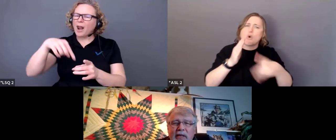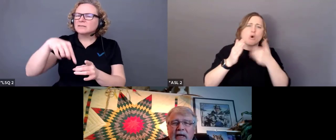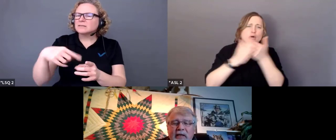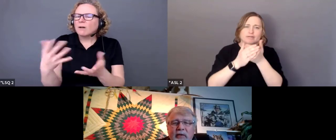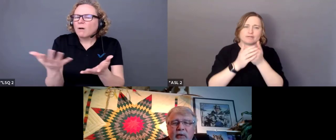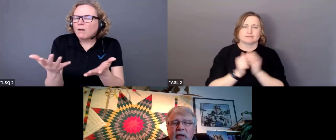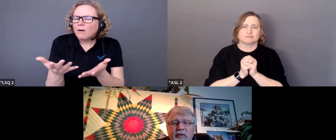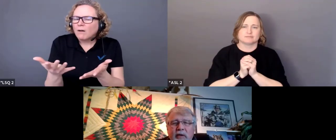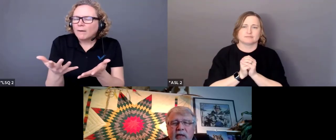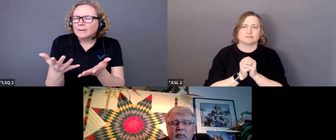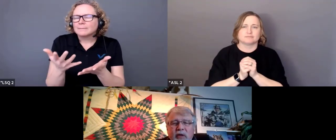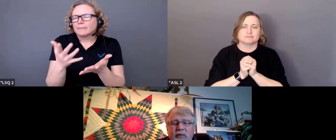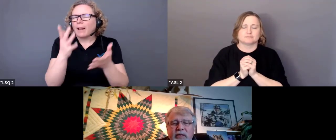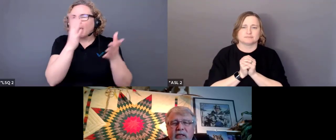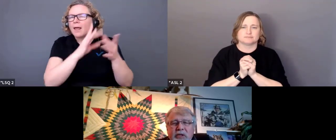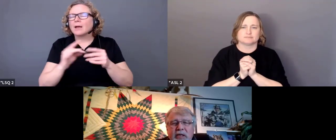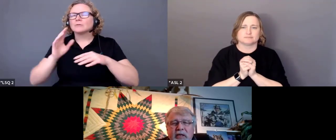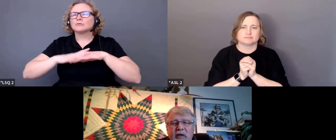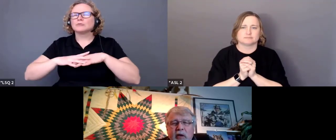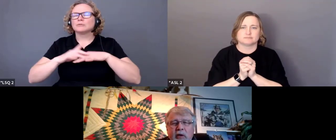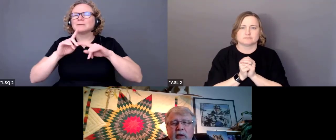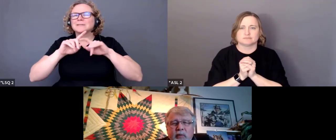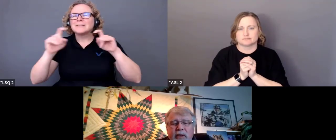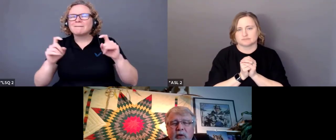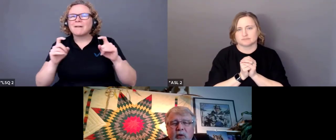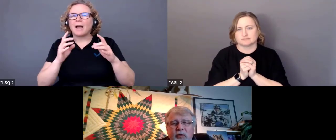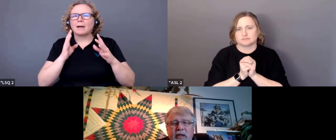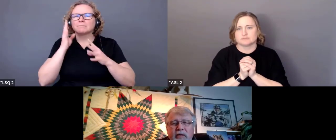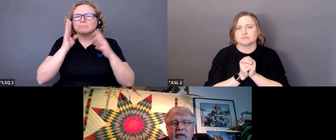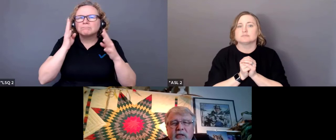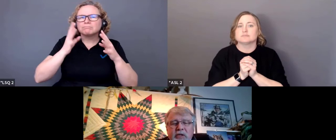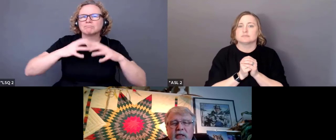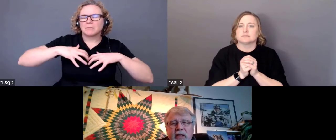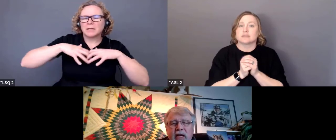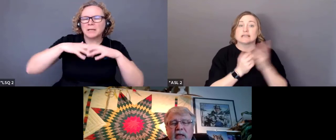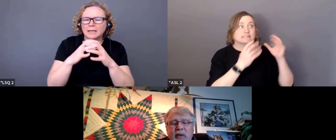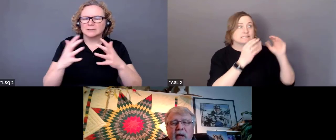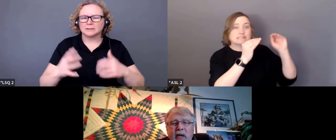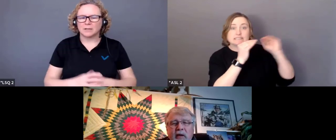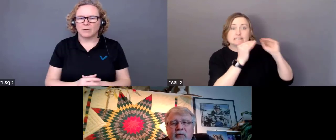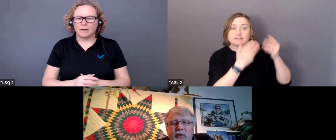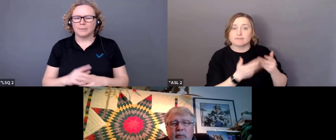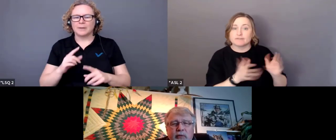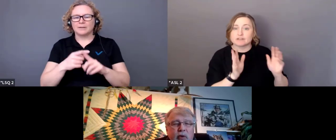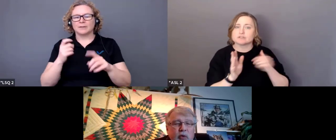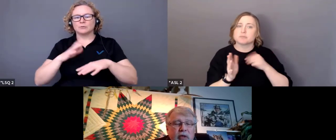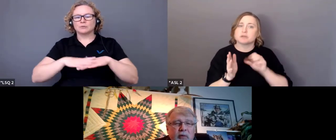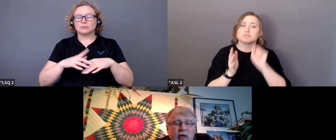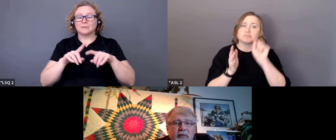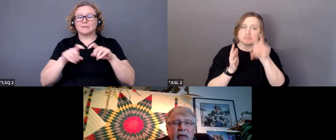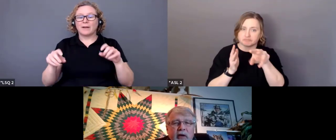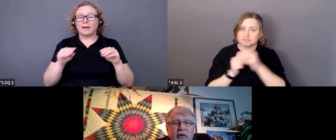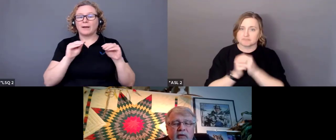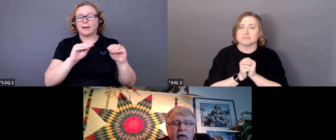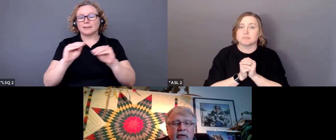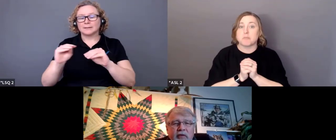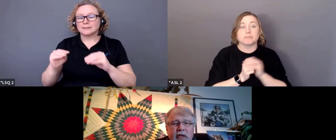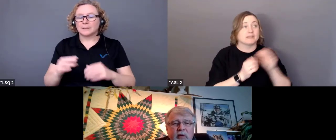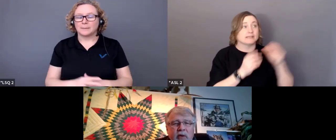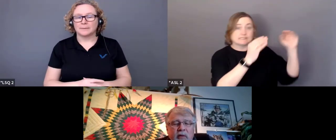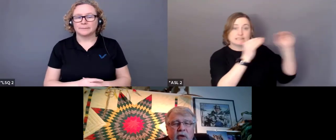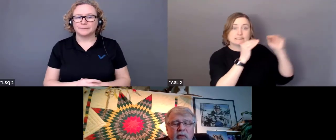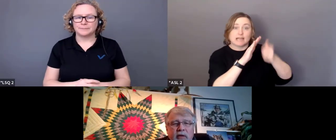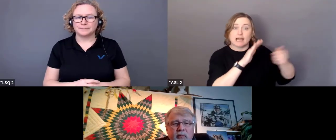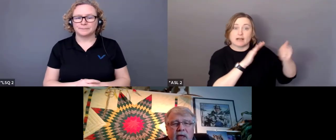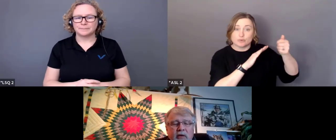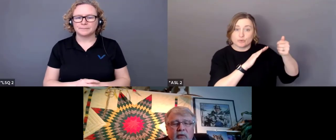thought about that too, as it comes out of a teaching as we close. And it's a teaching that came through one of my elders, Alex